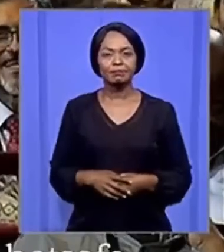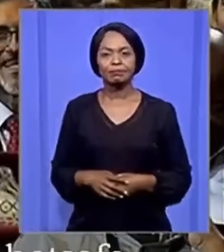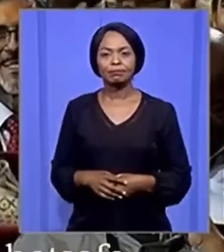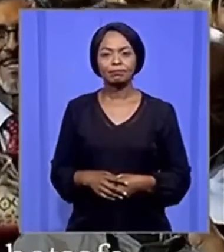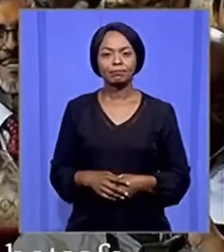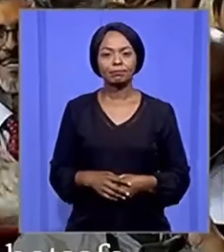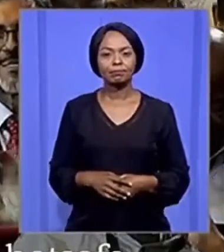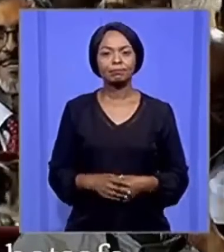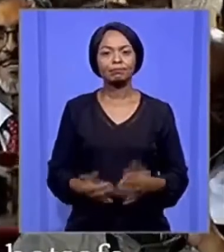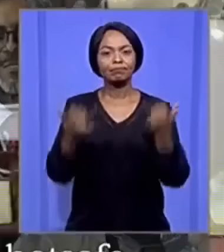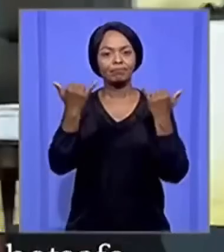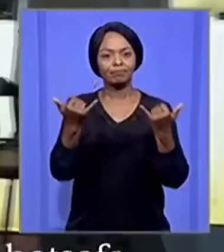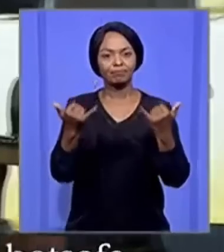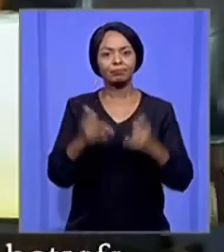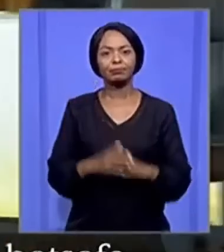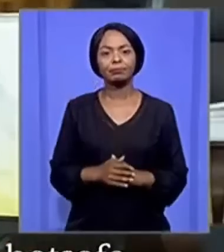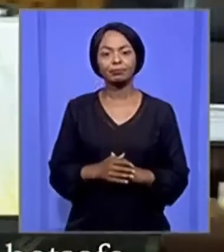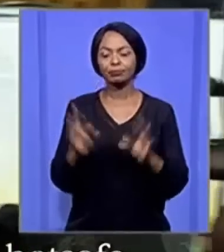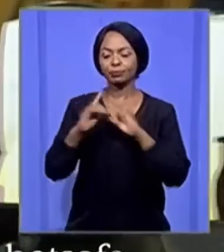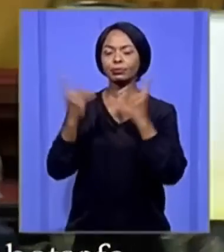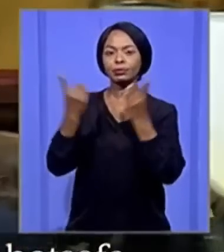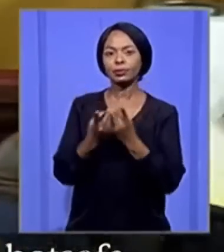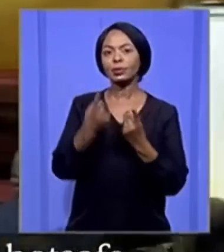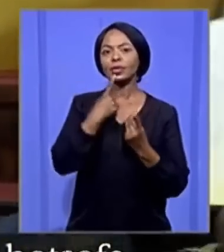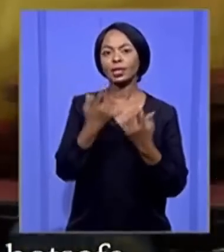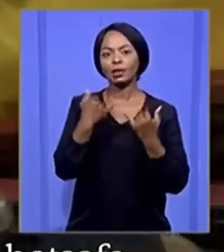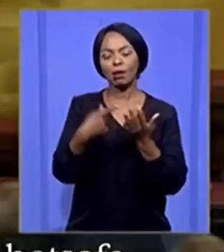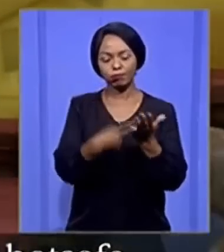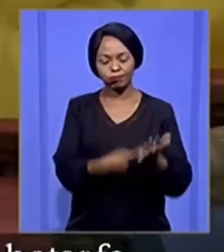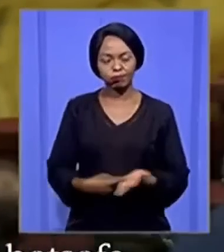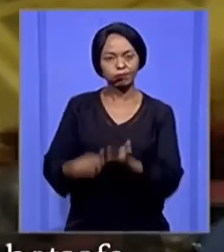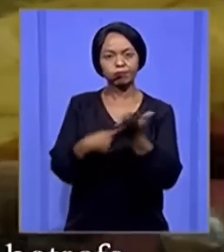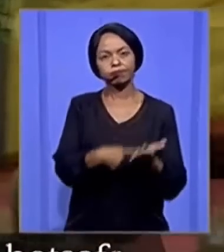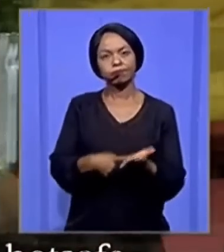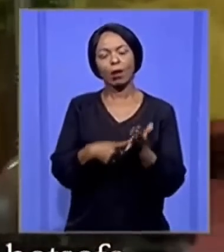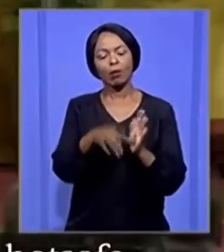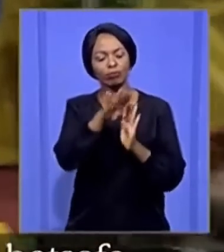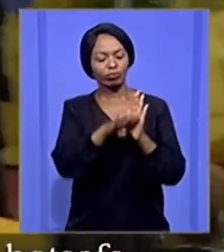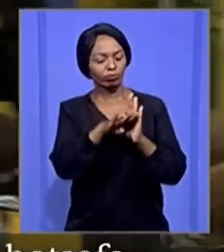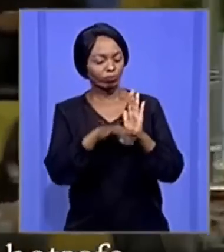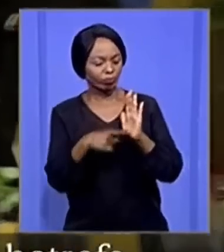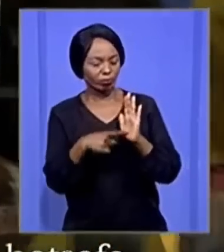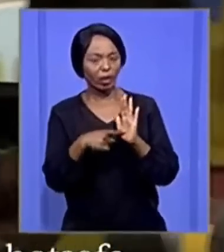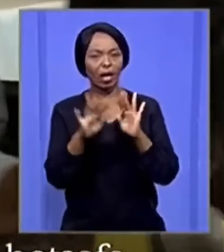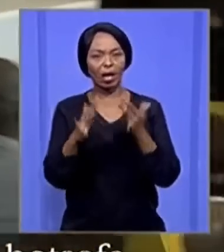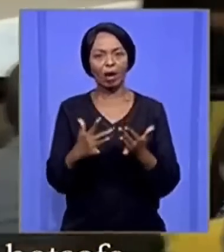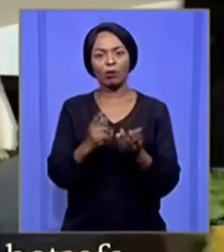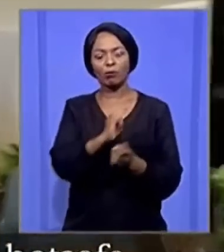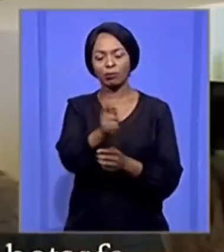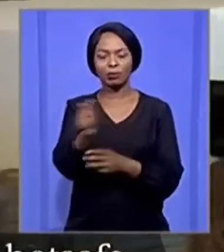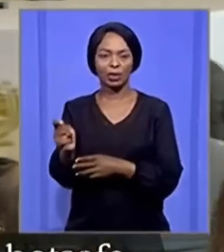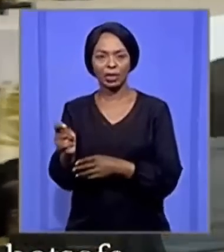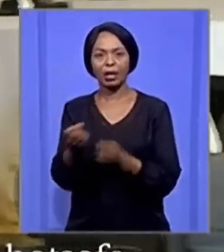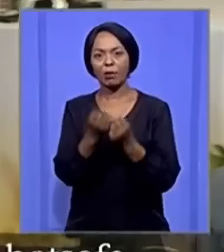Bosetšhaba la Matlotlo la re le santse le rerisanela lenaane le le tla tsenngwang mo boemong jwa tuelo ya diranta